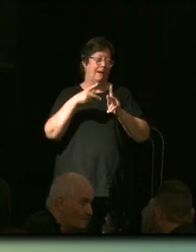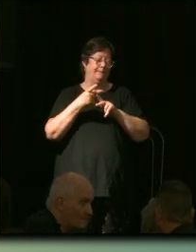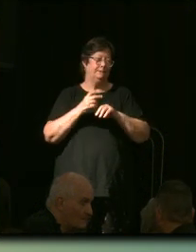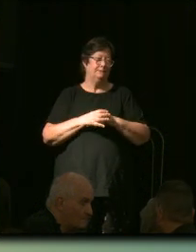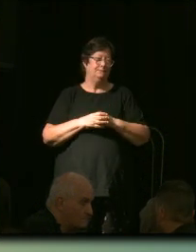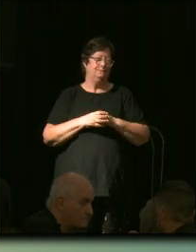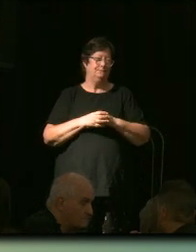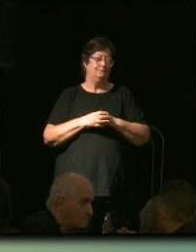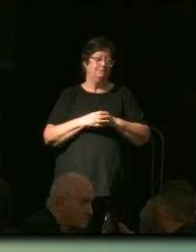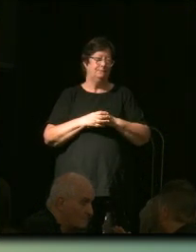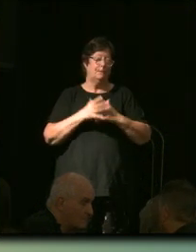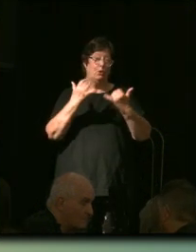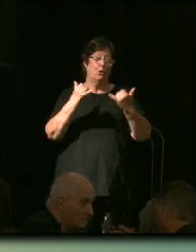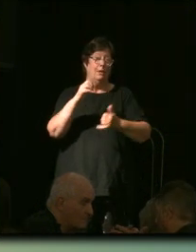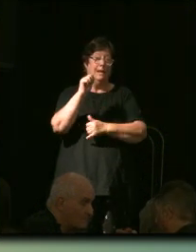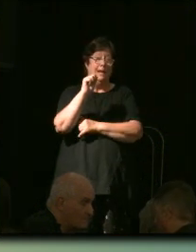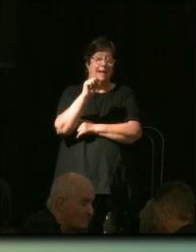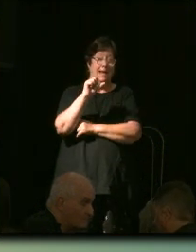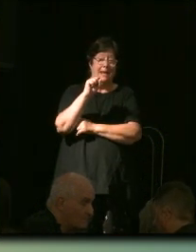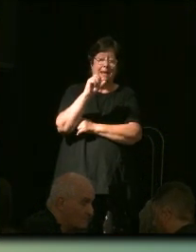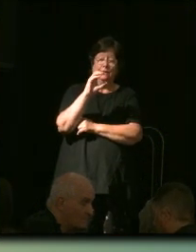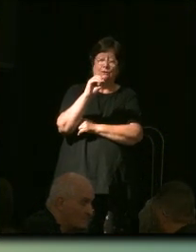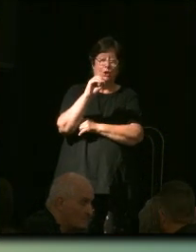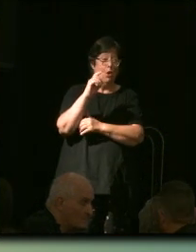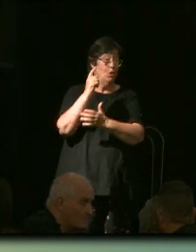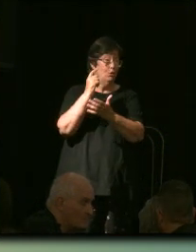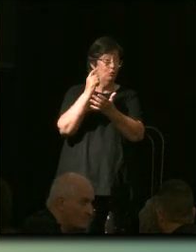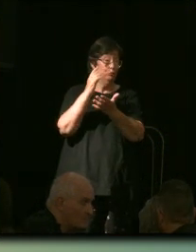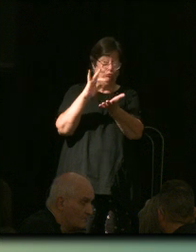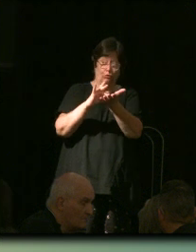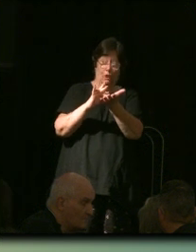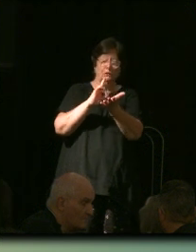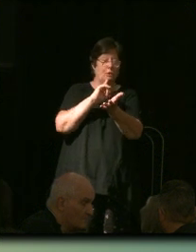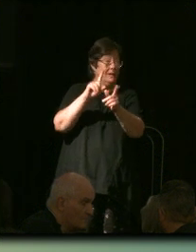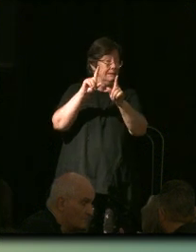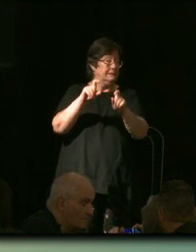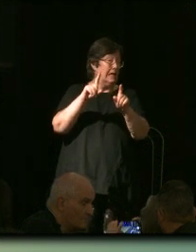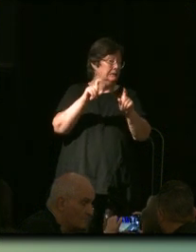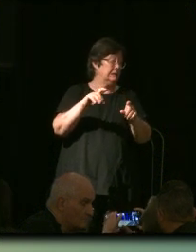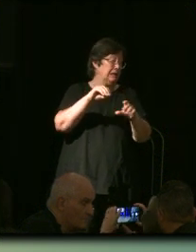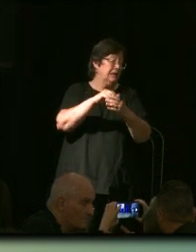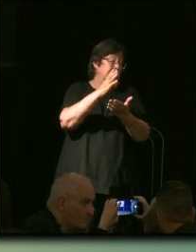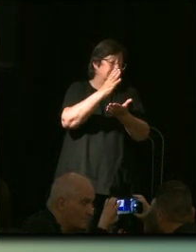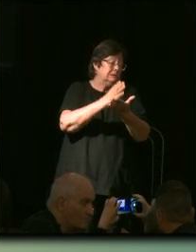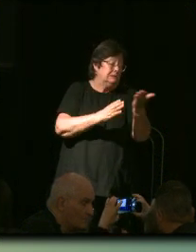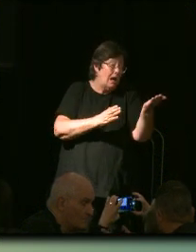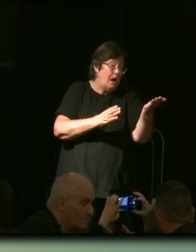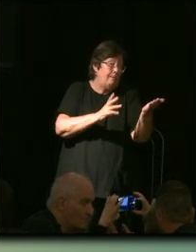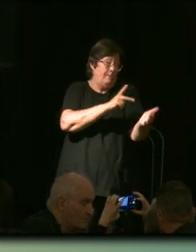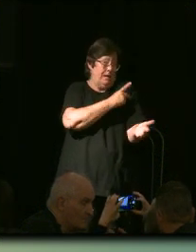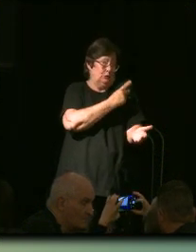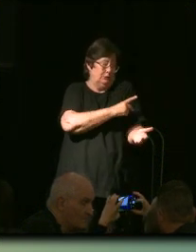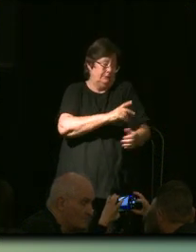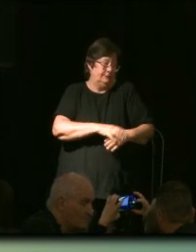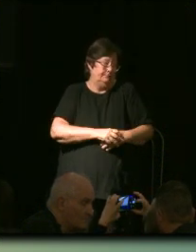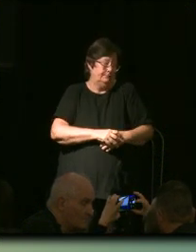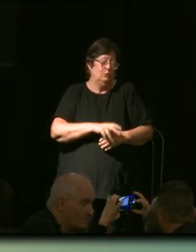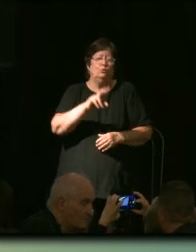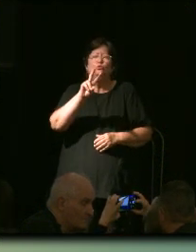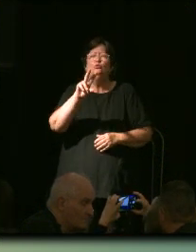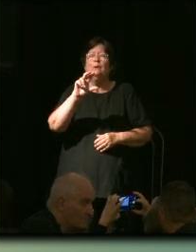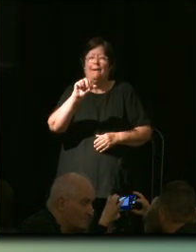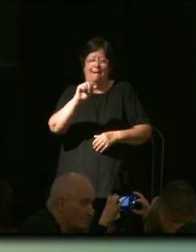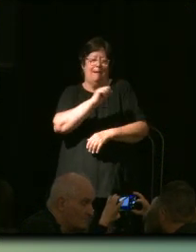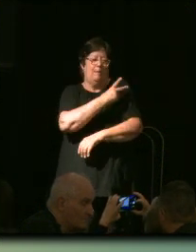Currently, an ASO drug strategy is being tested in some USH2A patients,